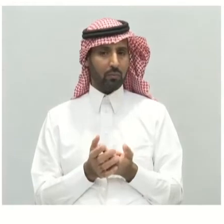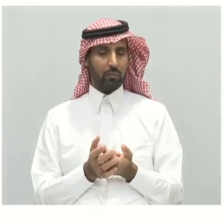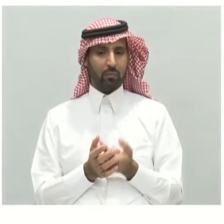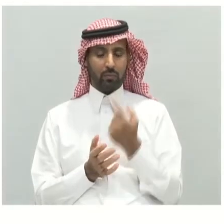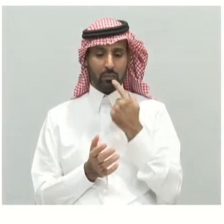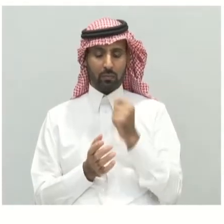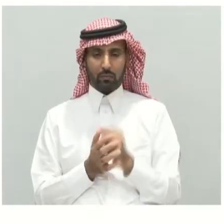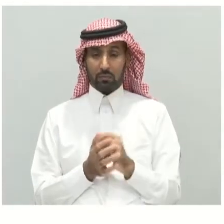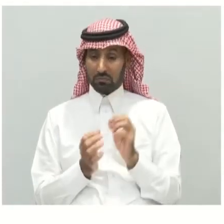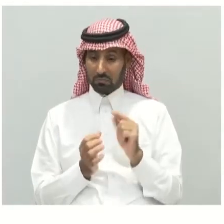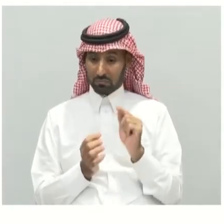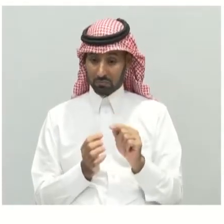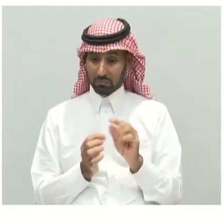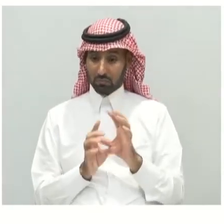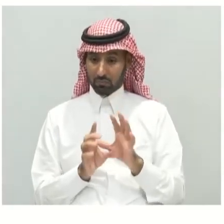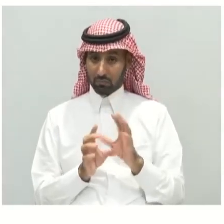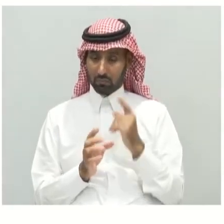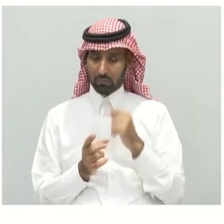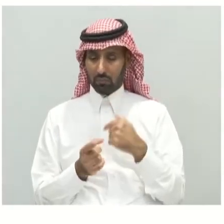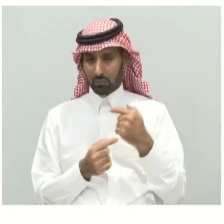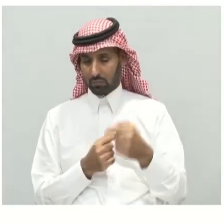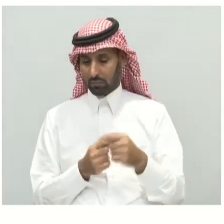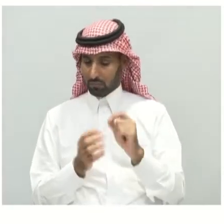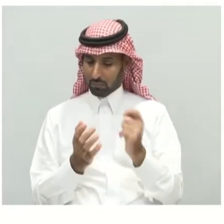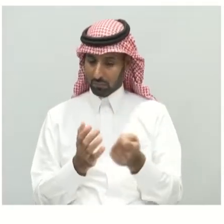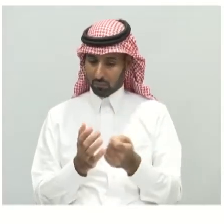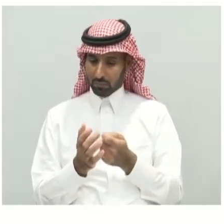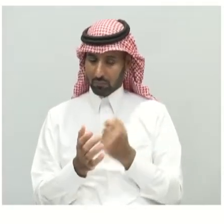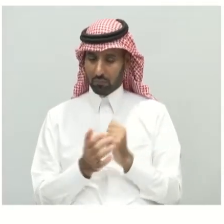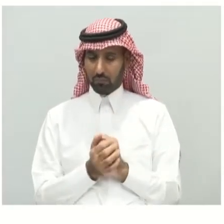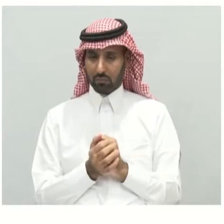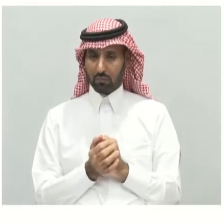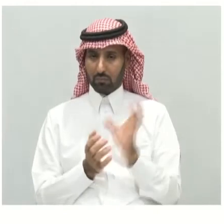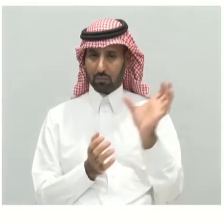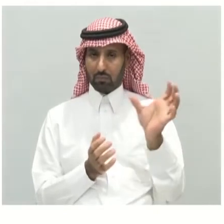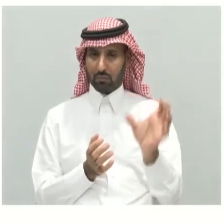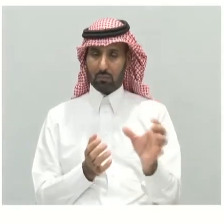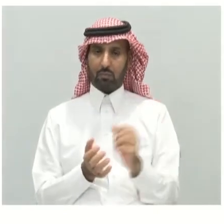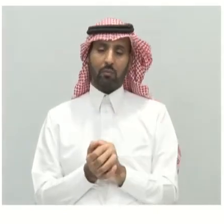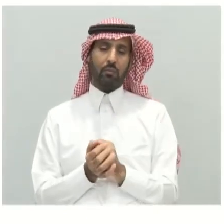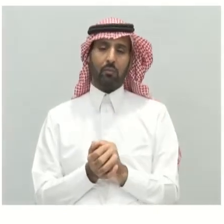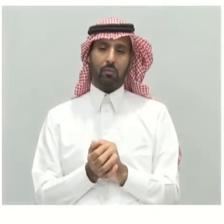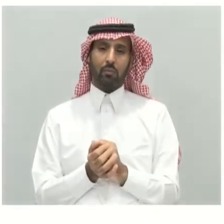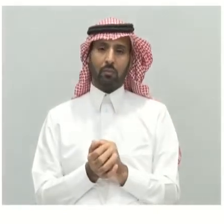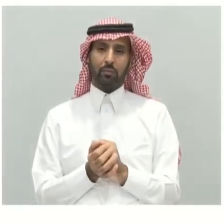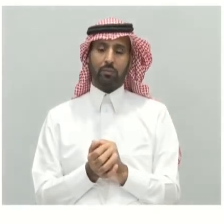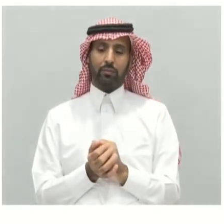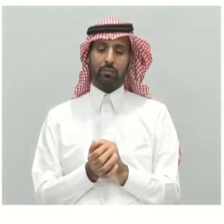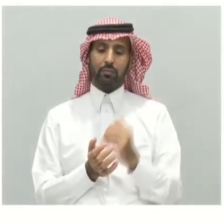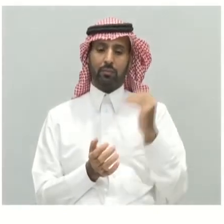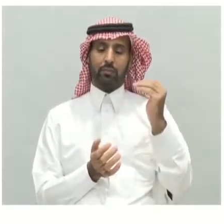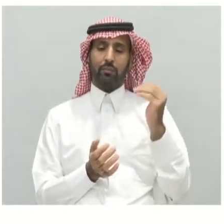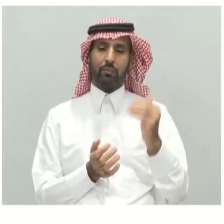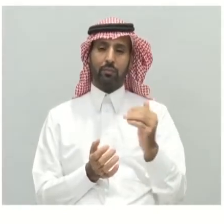the video and try to form sentences. Write some sentences using these, cover these topics.